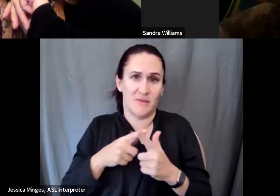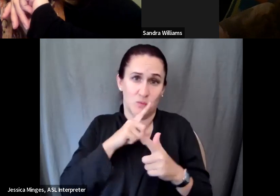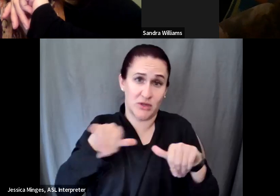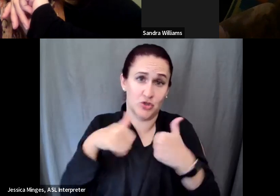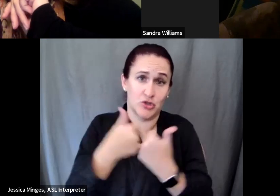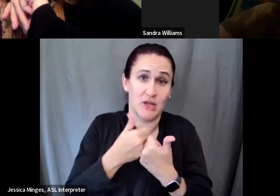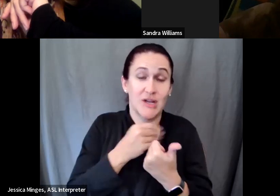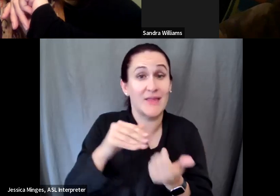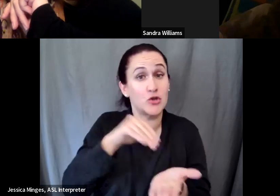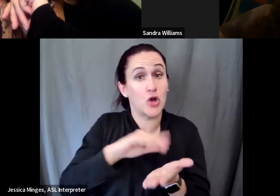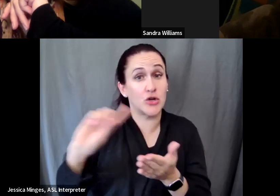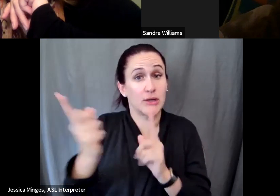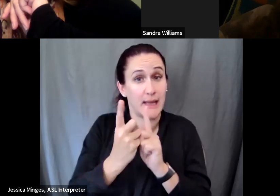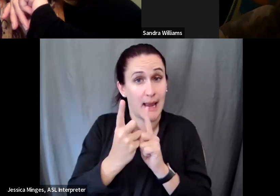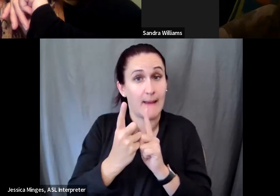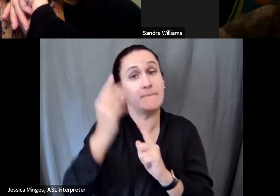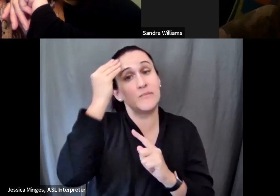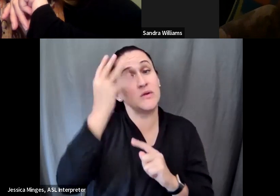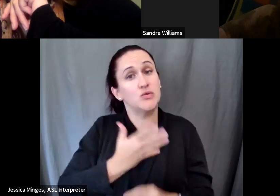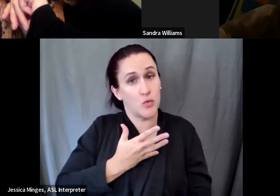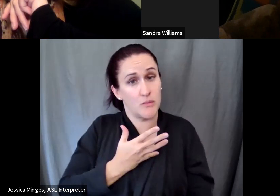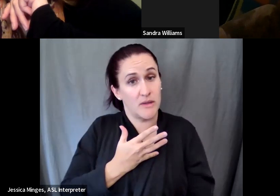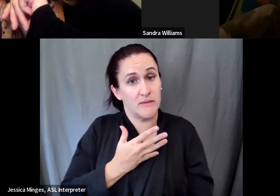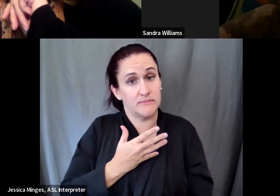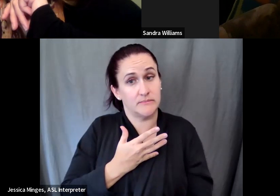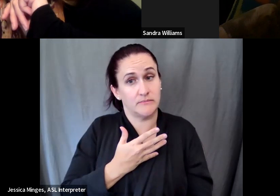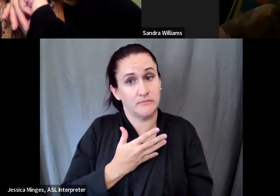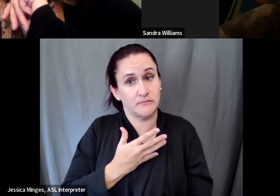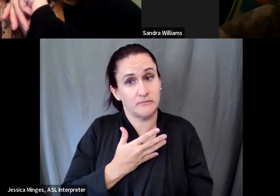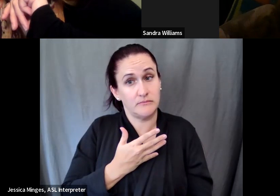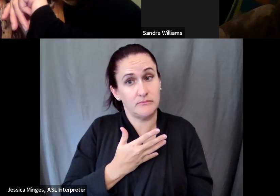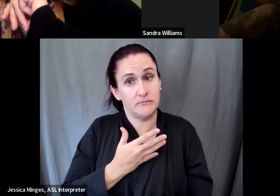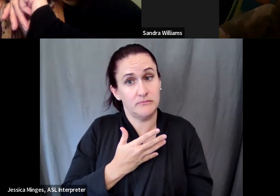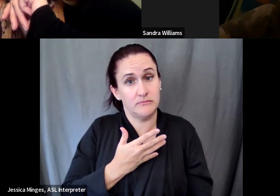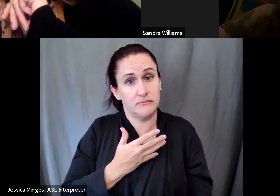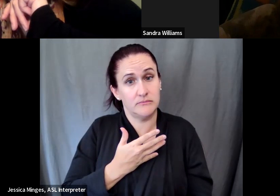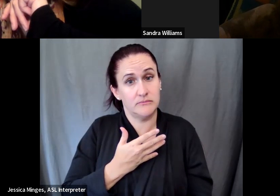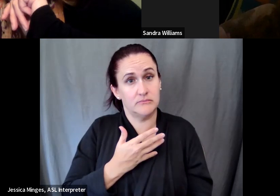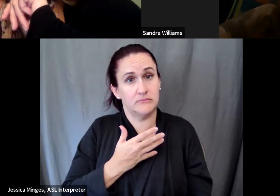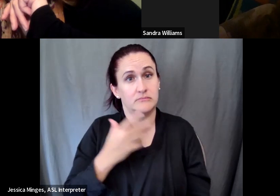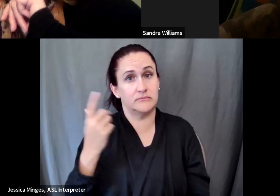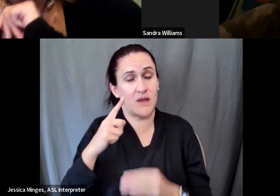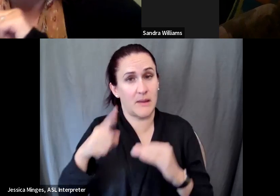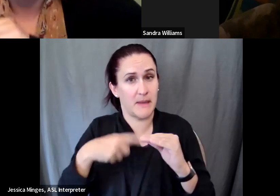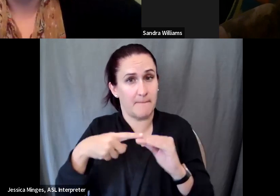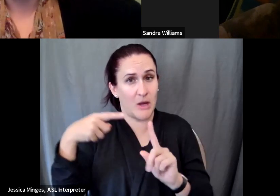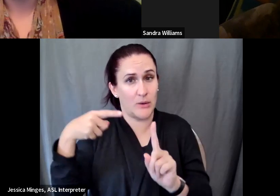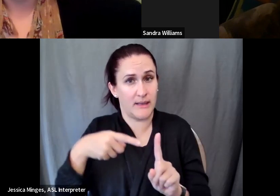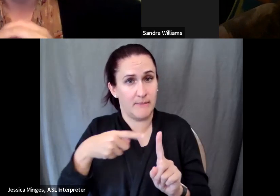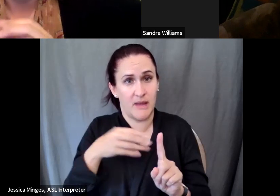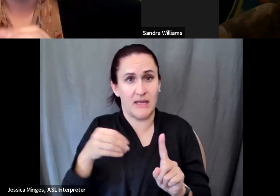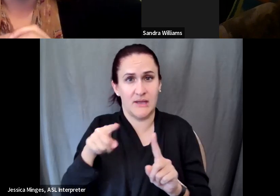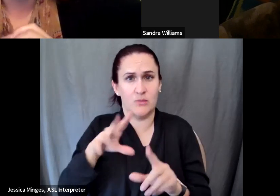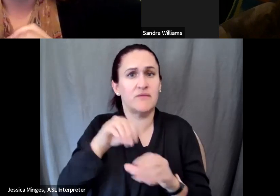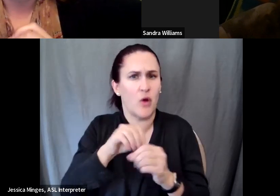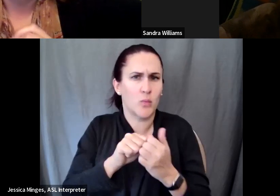challenging. And the doctor came out, told me A, B, C, D about him. And he was in foster